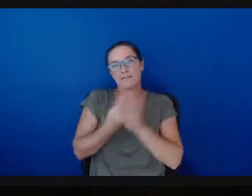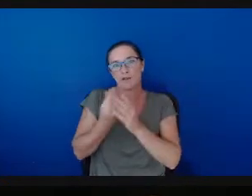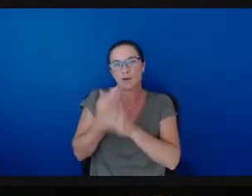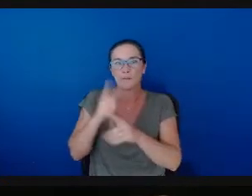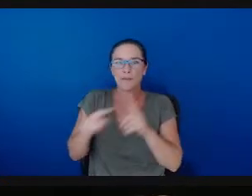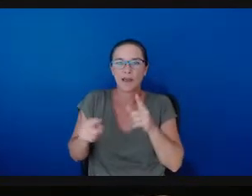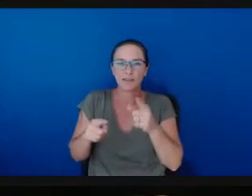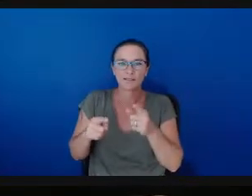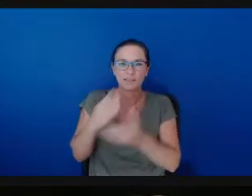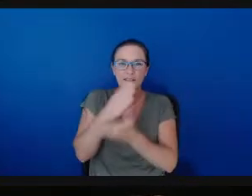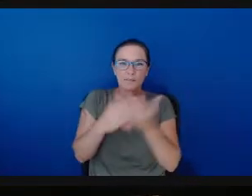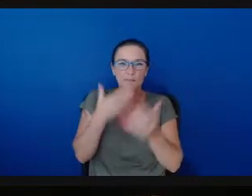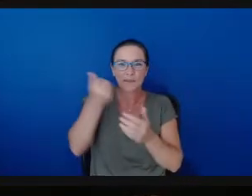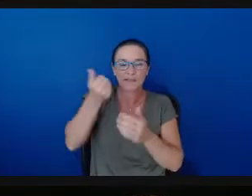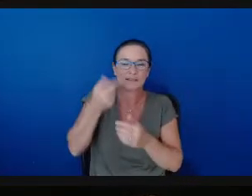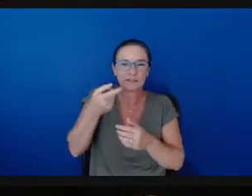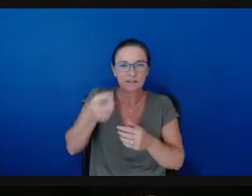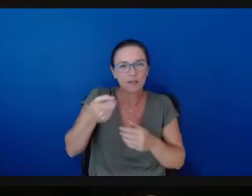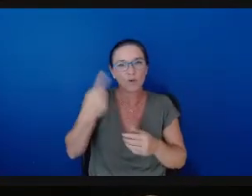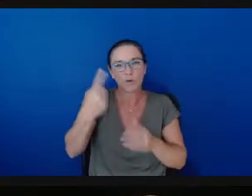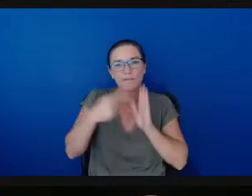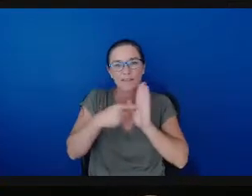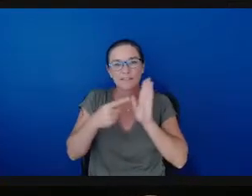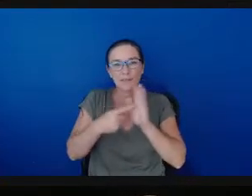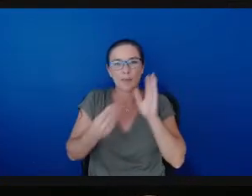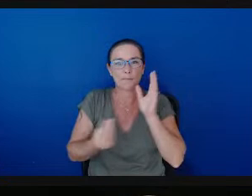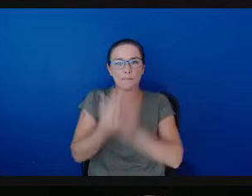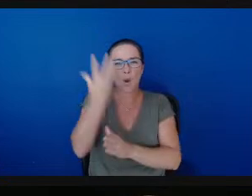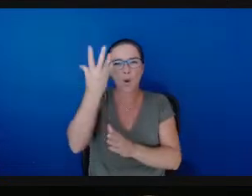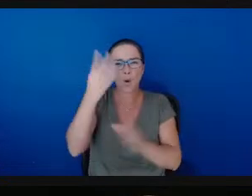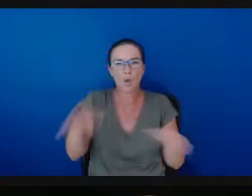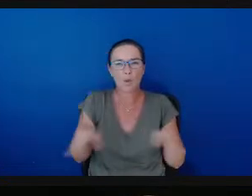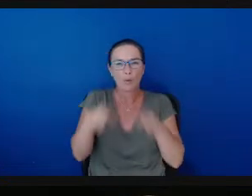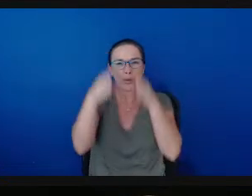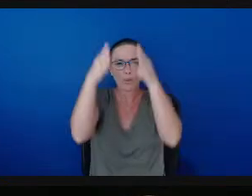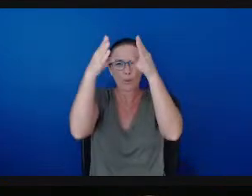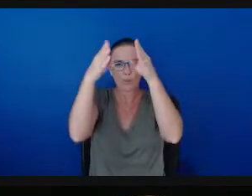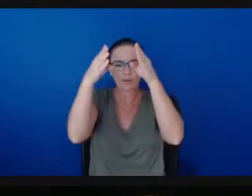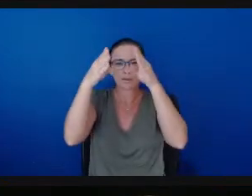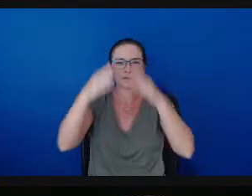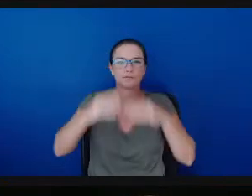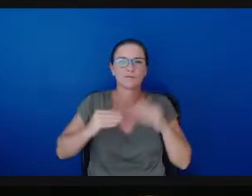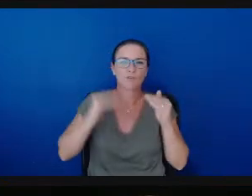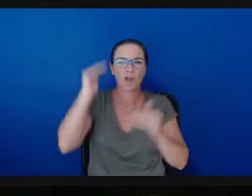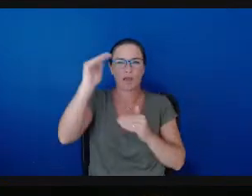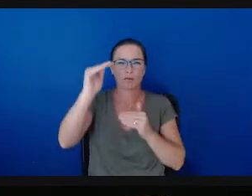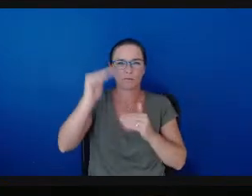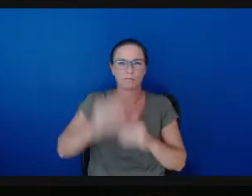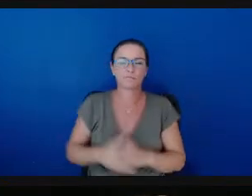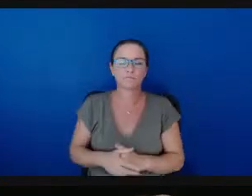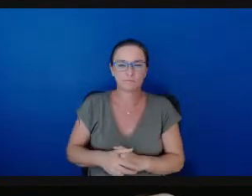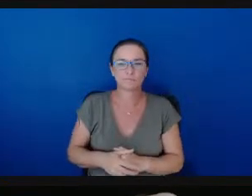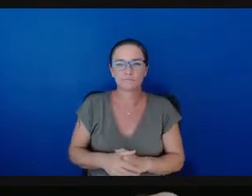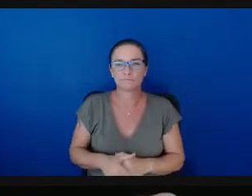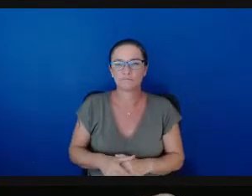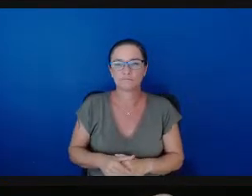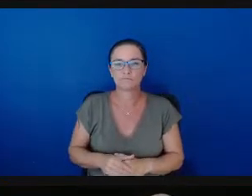highlighted here. There's an example of one of those that bursts way upwards with the material visible all the way up here at the top of the